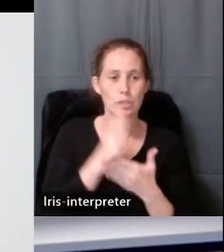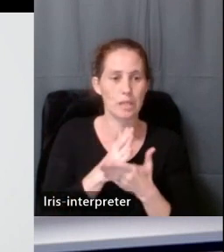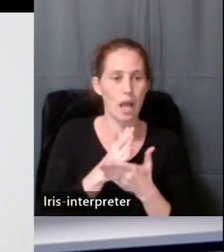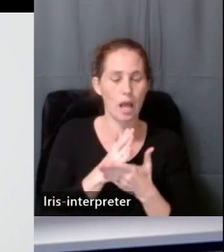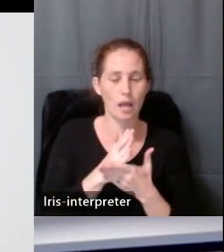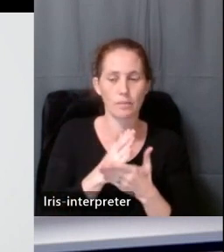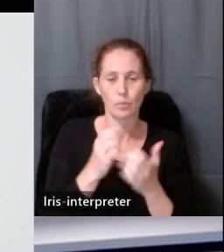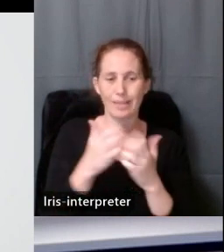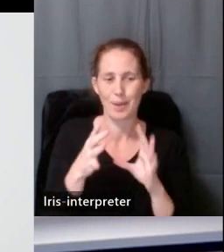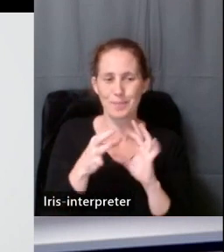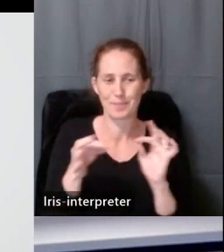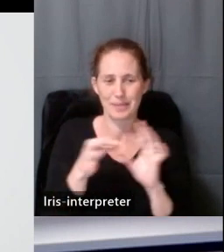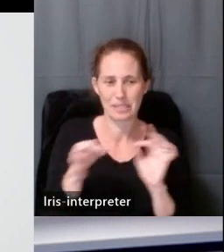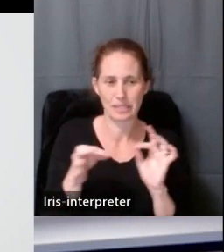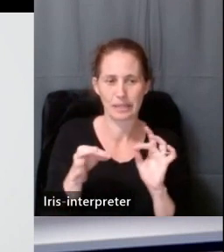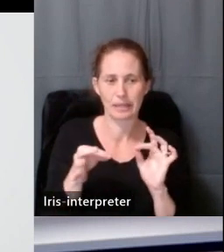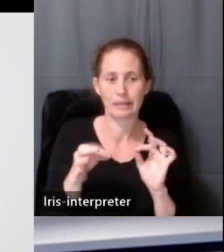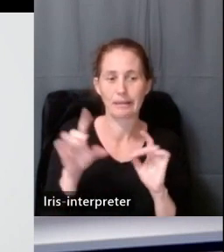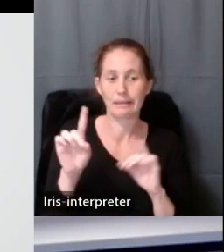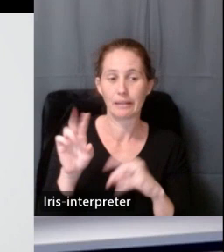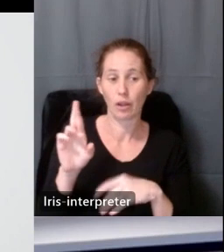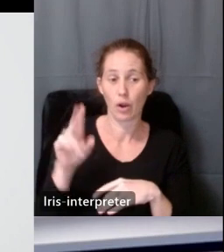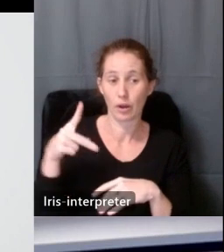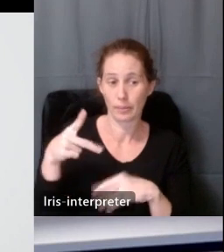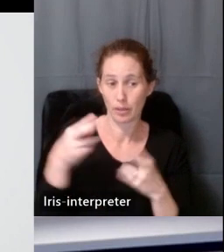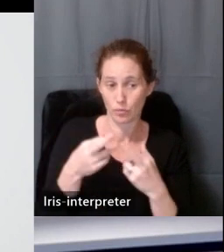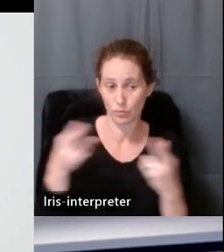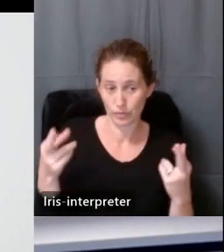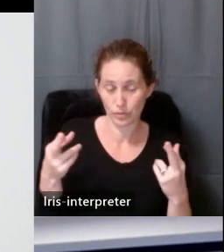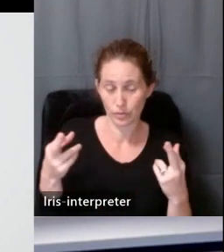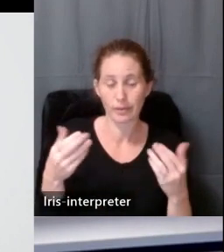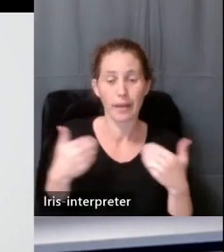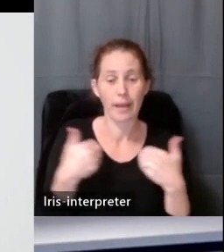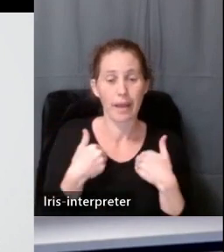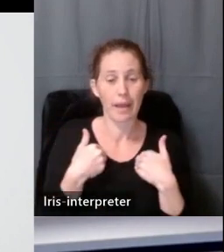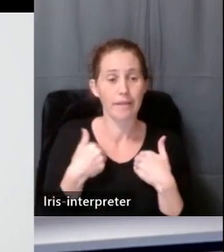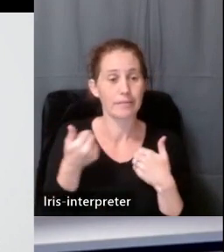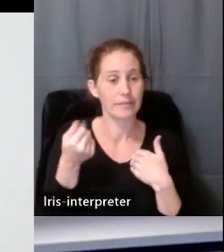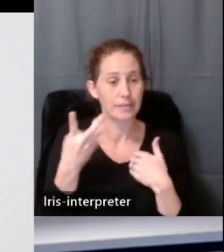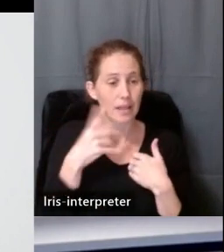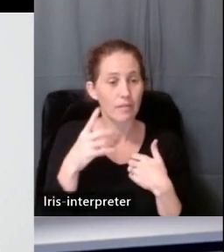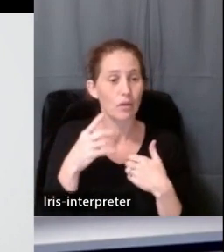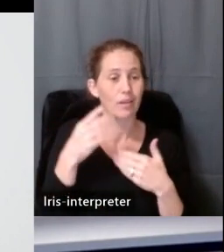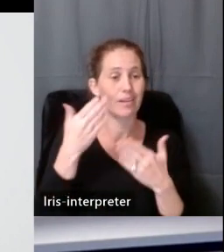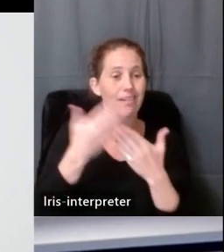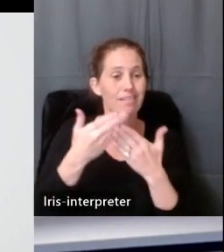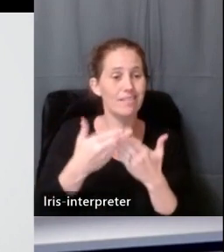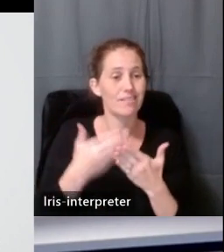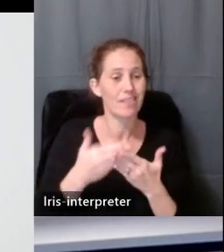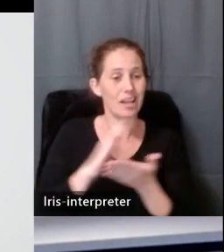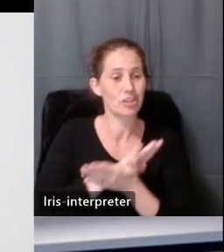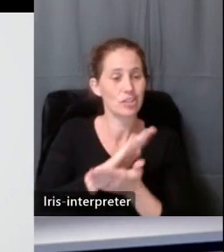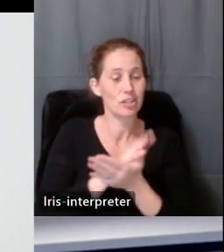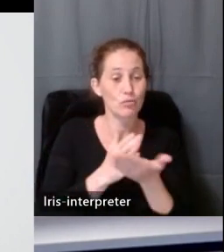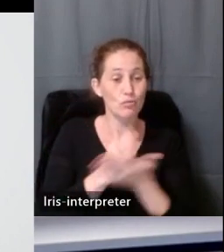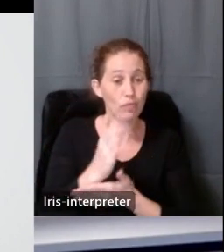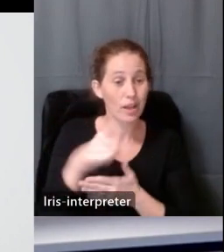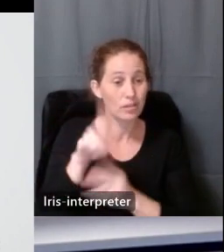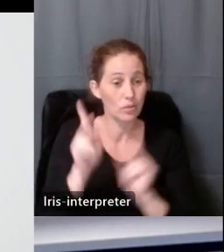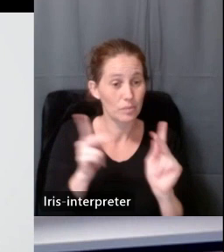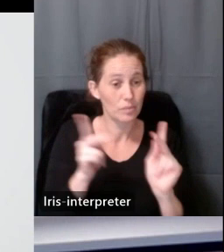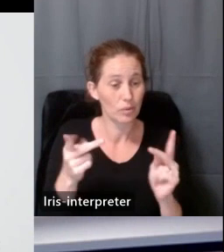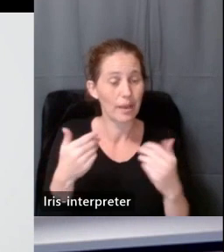without mentioning the DRP resources. We have several fact sheets on the rights of people